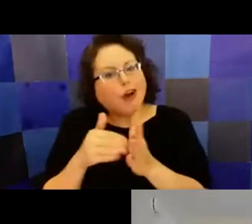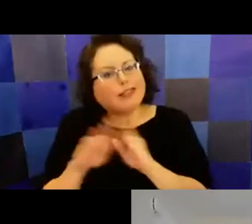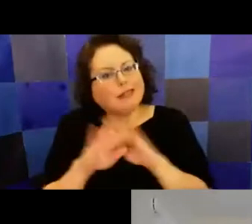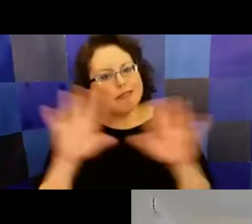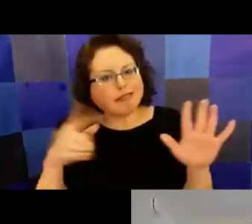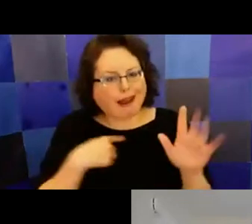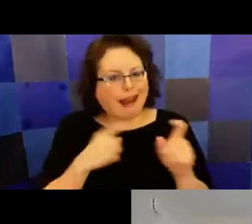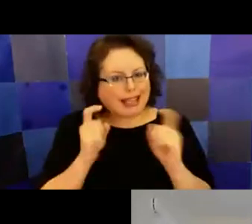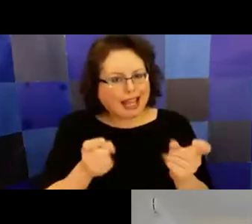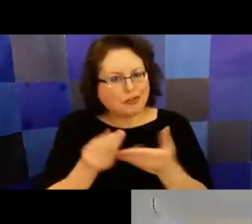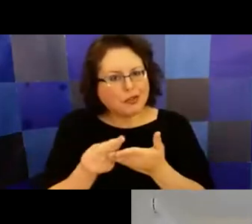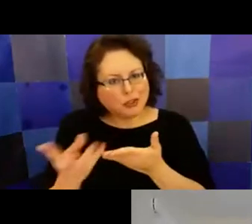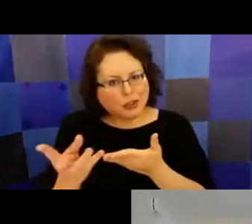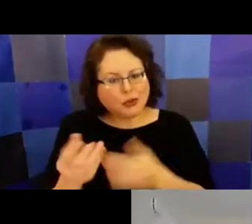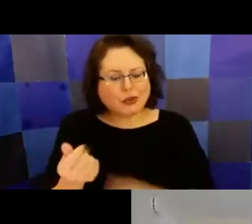few